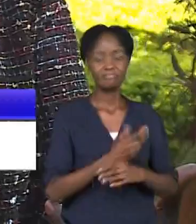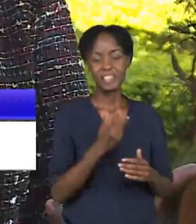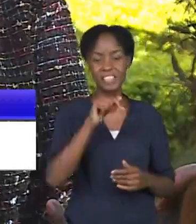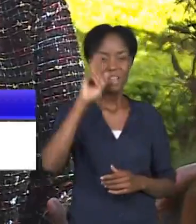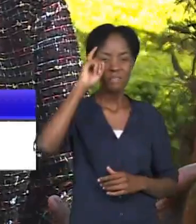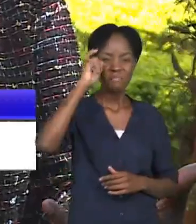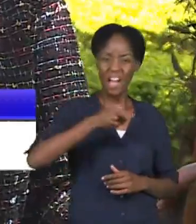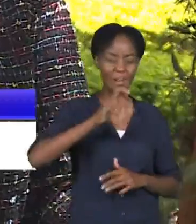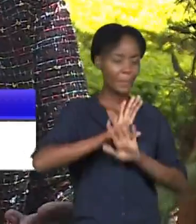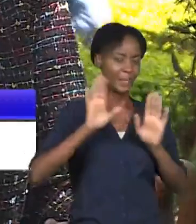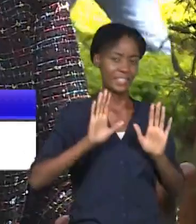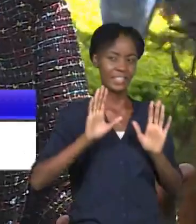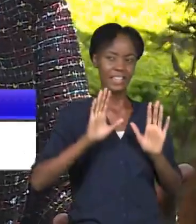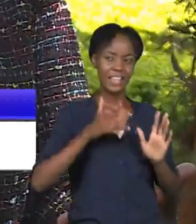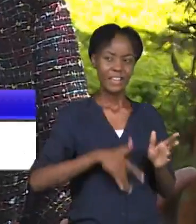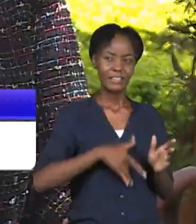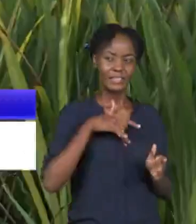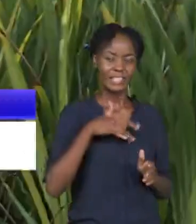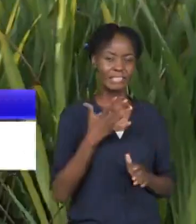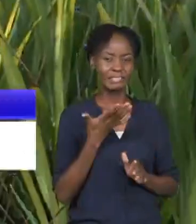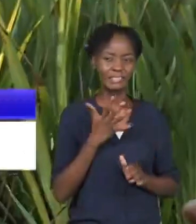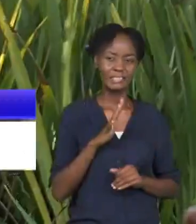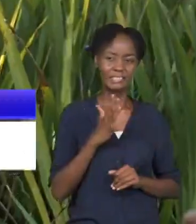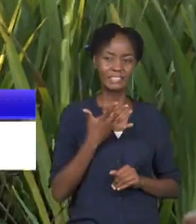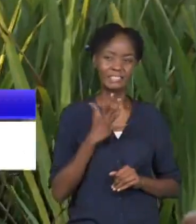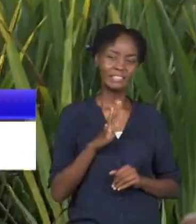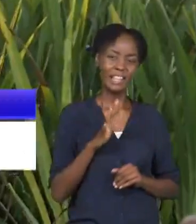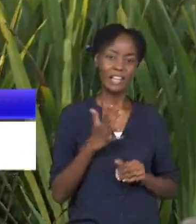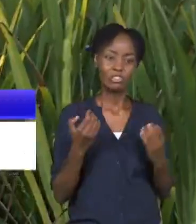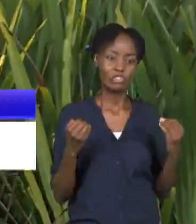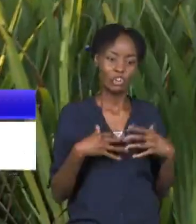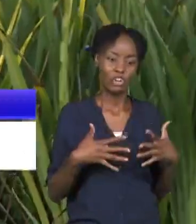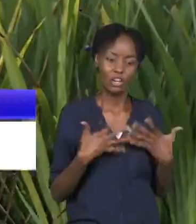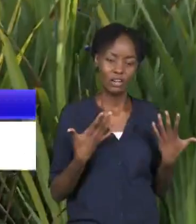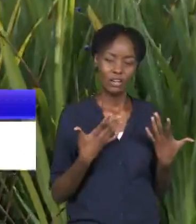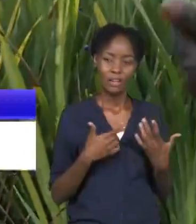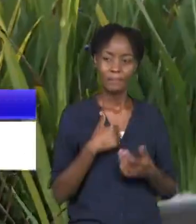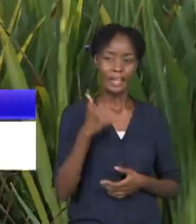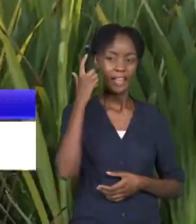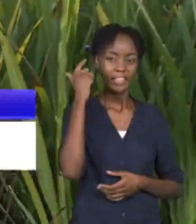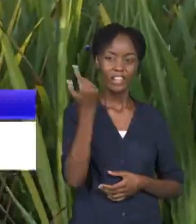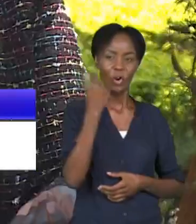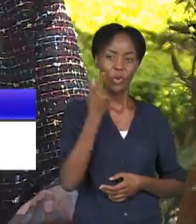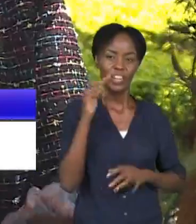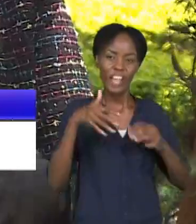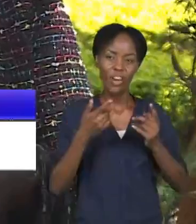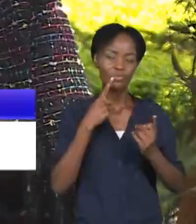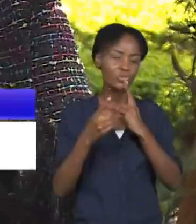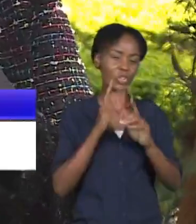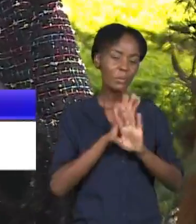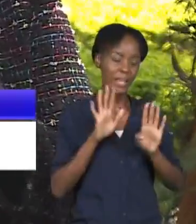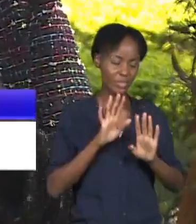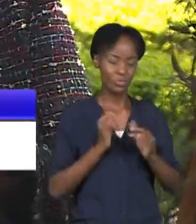they are feeling like a little bit, it came too suddenly. Yeah. So I think it's a way of just speaking out. So